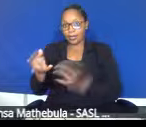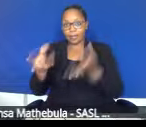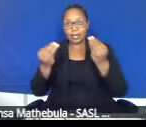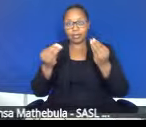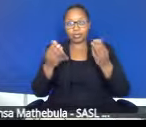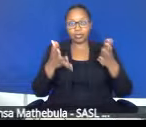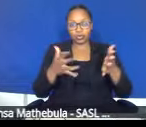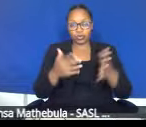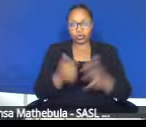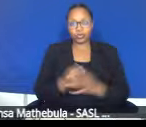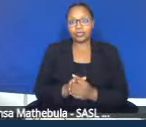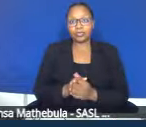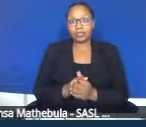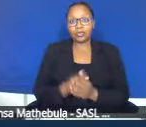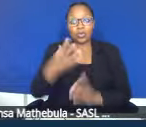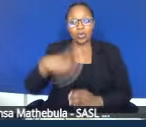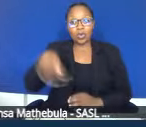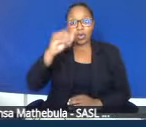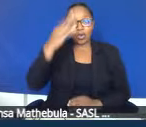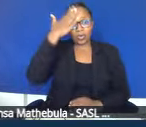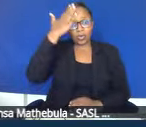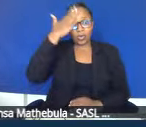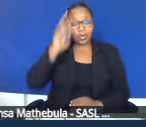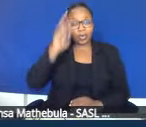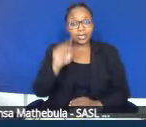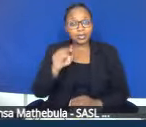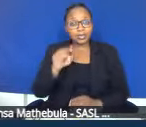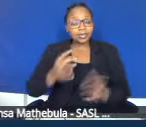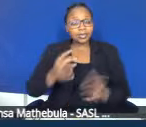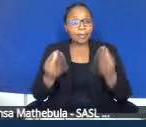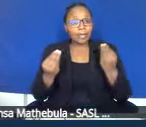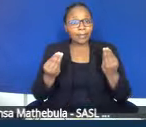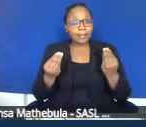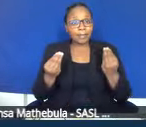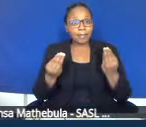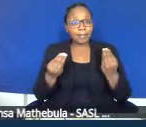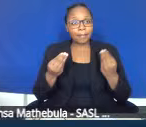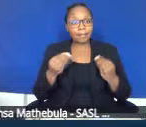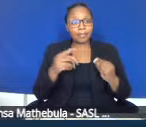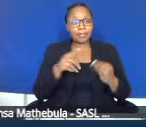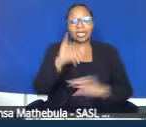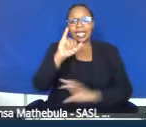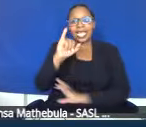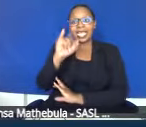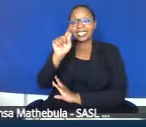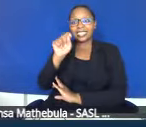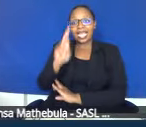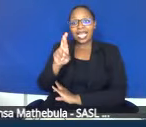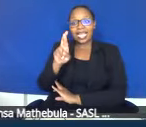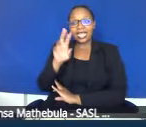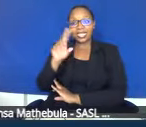Do we all know where to get the ITRDD?